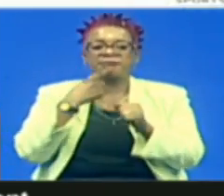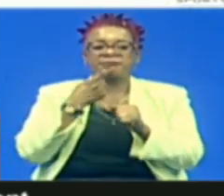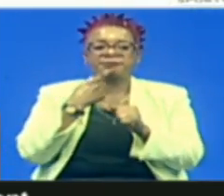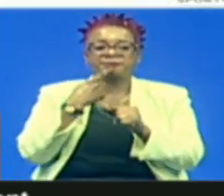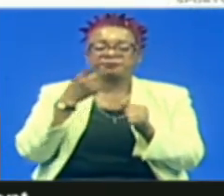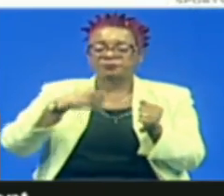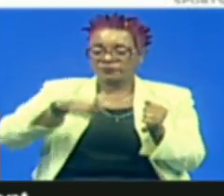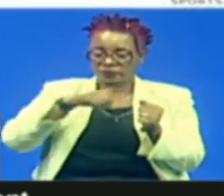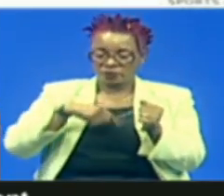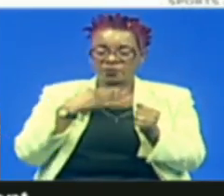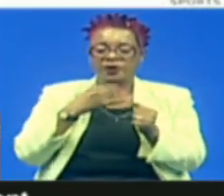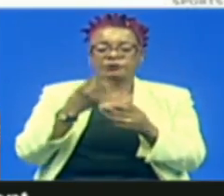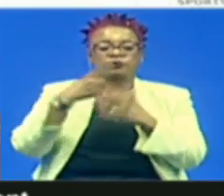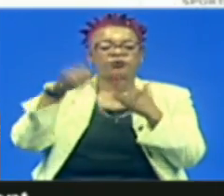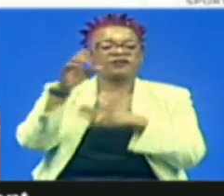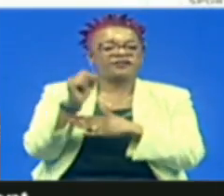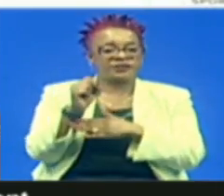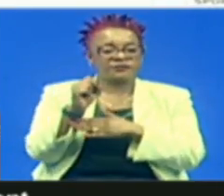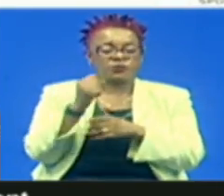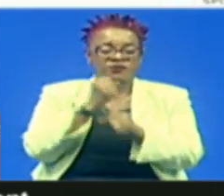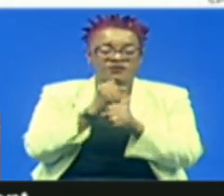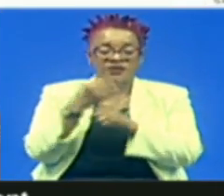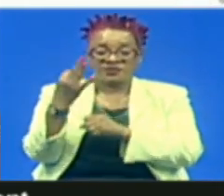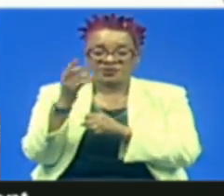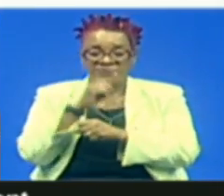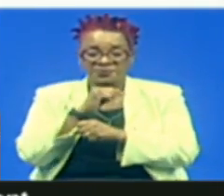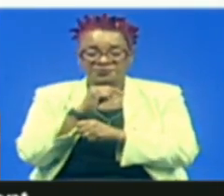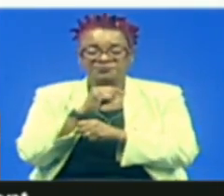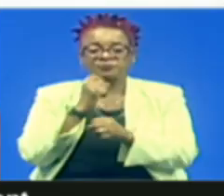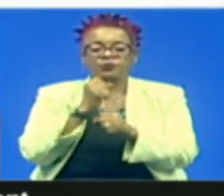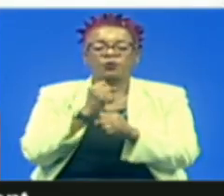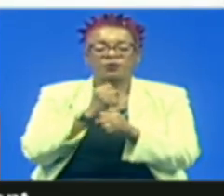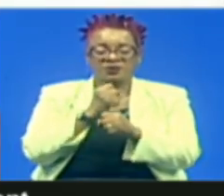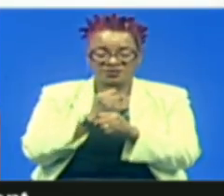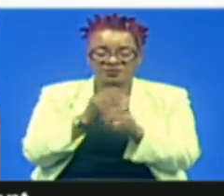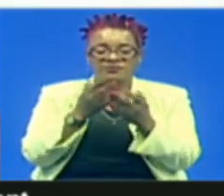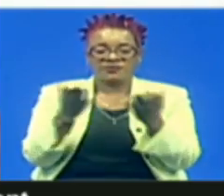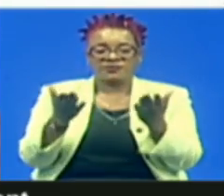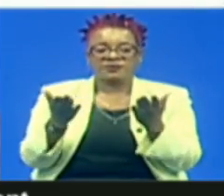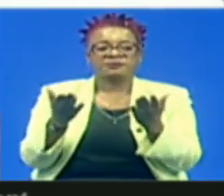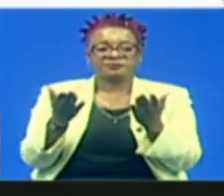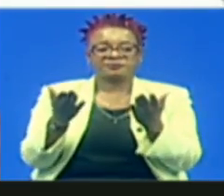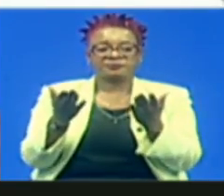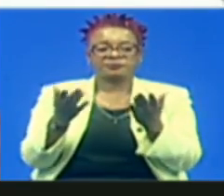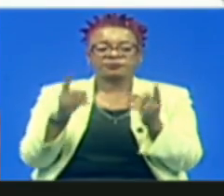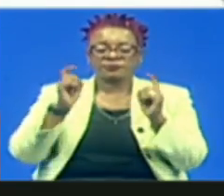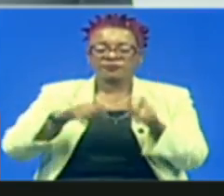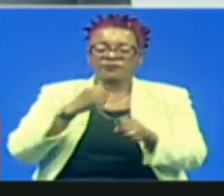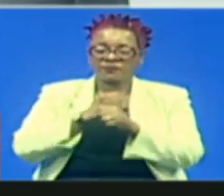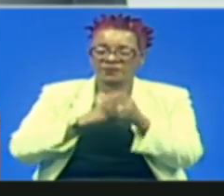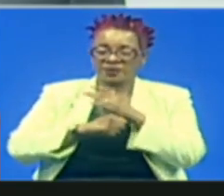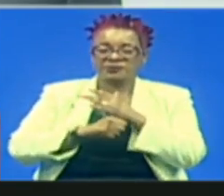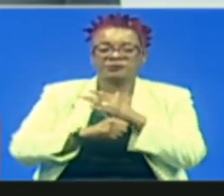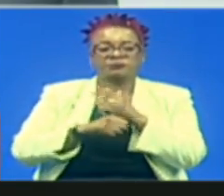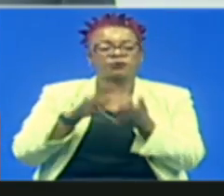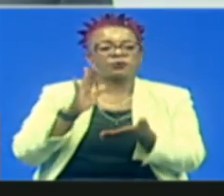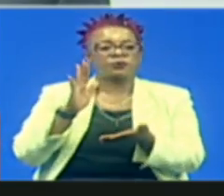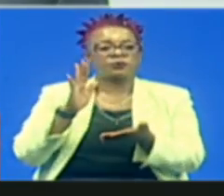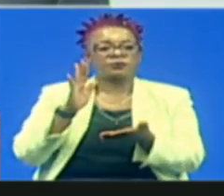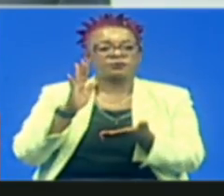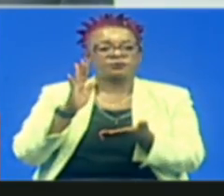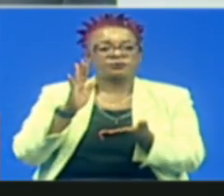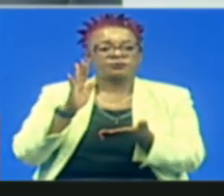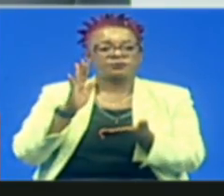set out to win 5, we've just done 3, so the work is still cut out for us, still have to work hard. Now on to